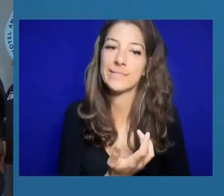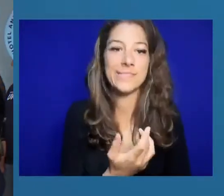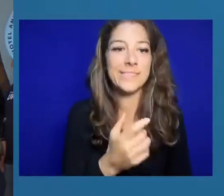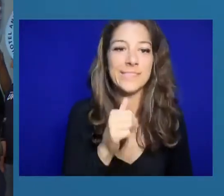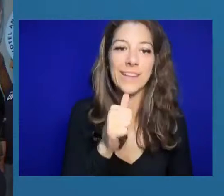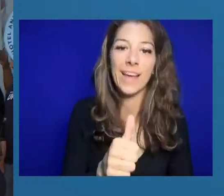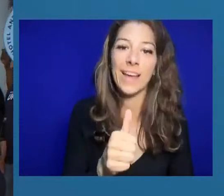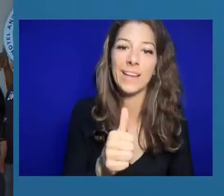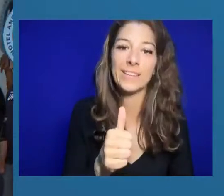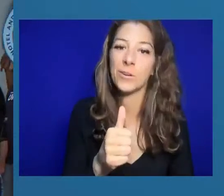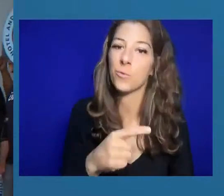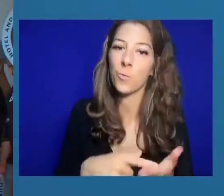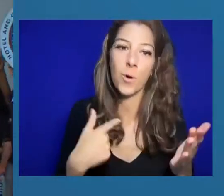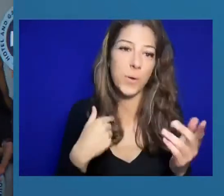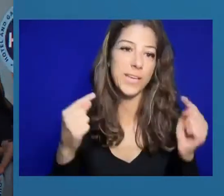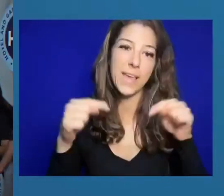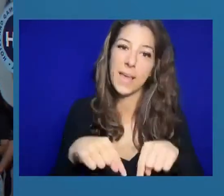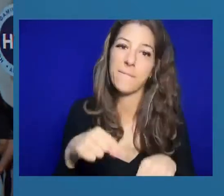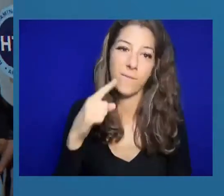that's not what we came to do.